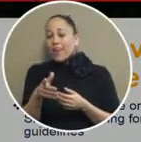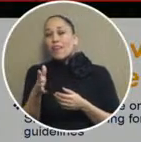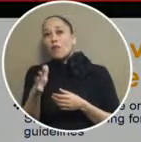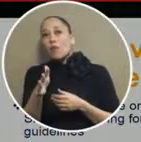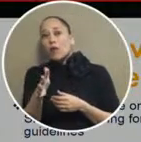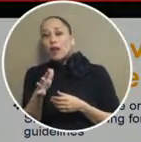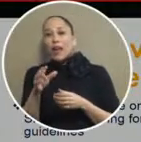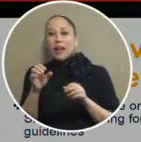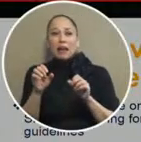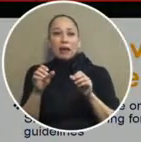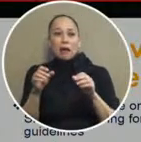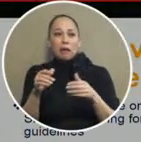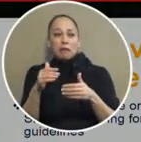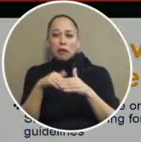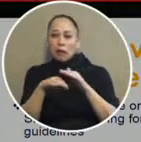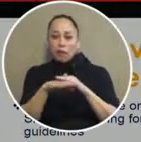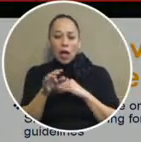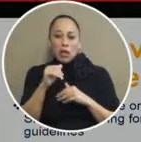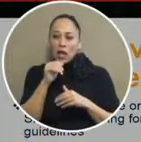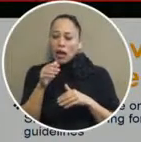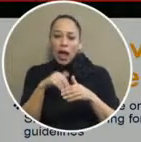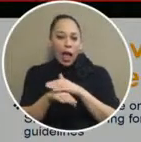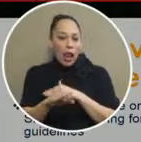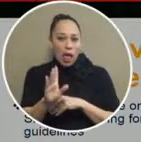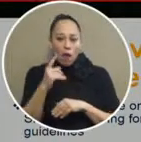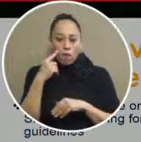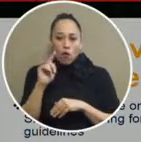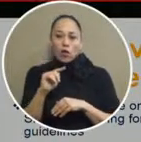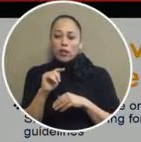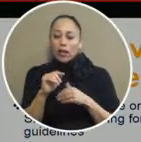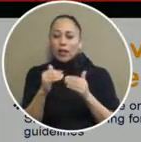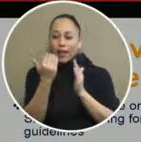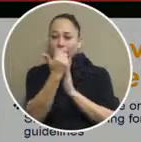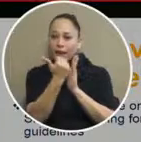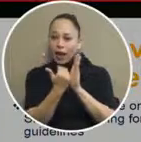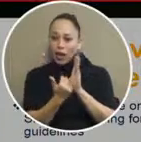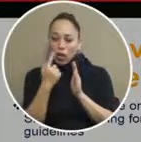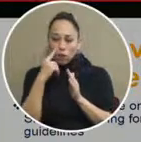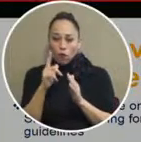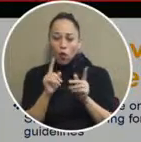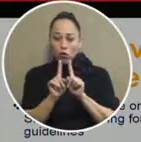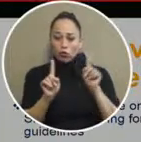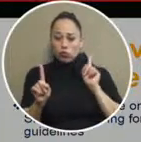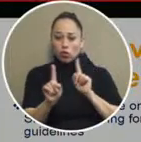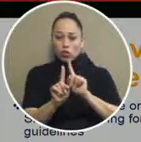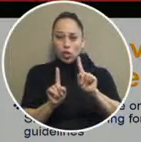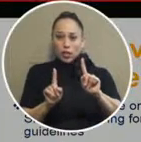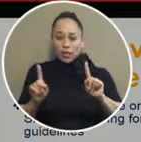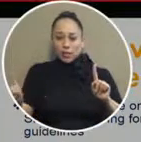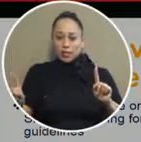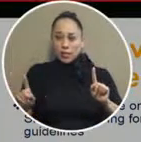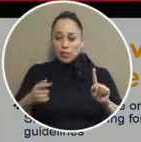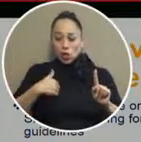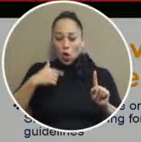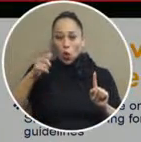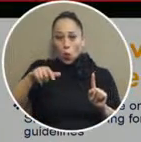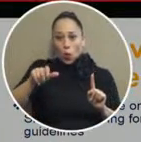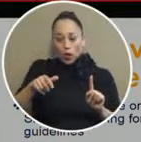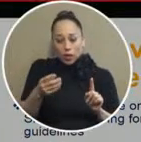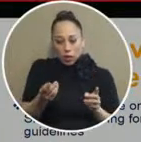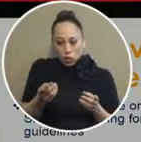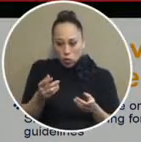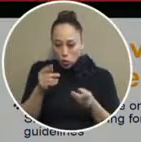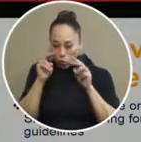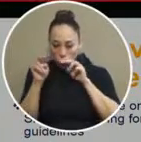a capacity that did not allow them to adhere to the CDC guidelines for social distancing. And we knew we needed to get in front of that right away,